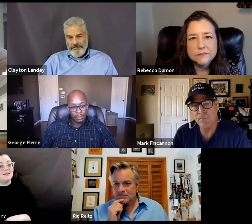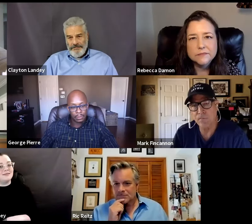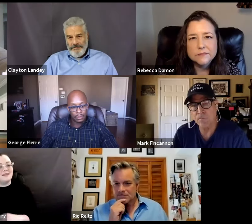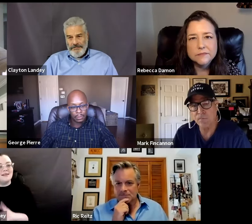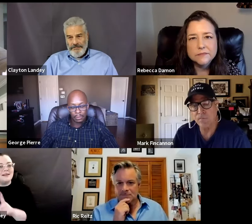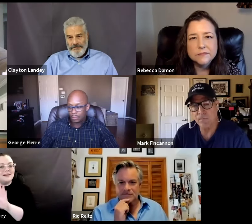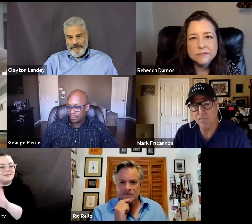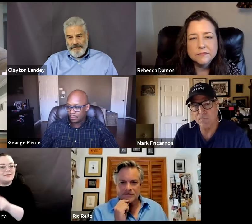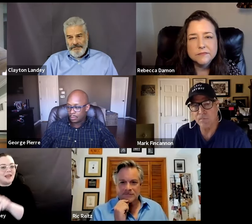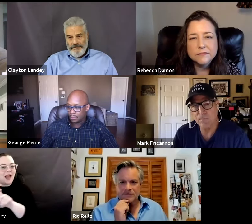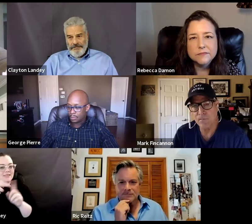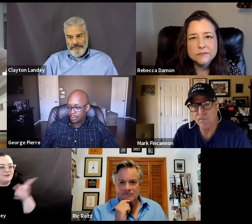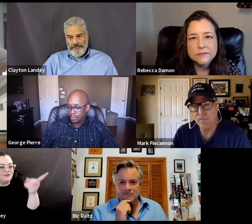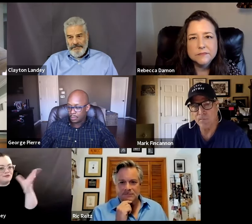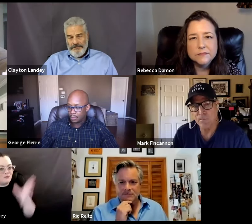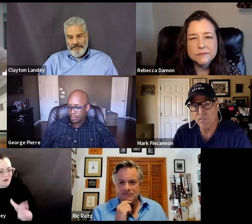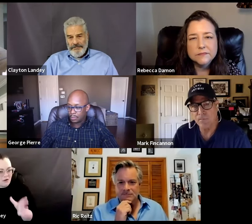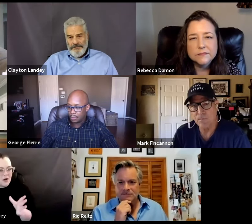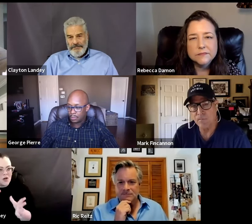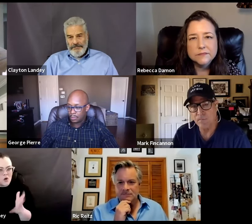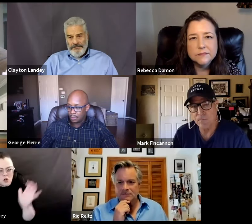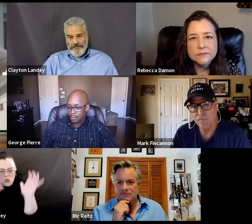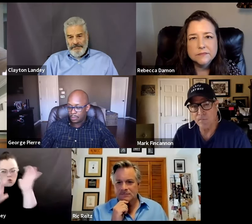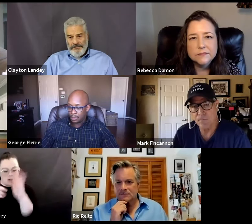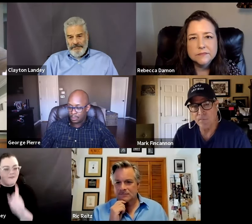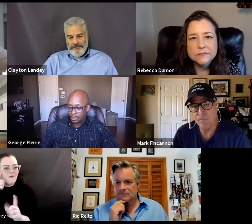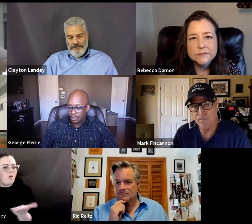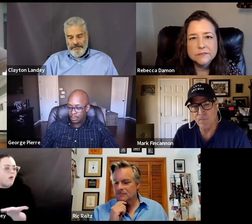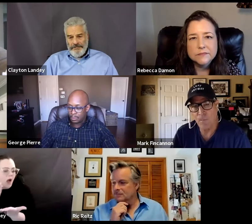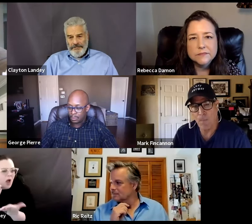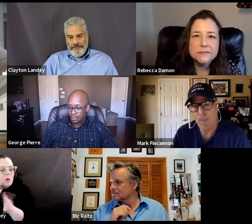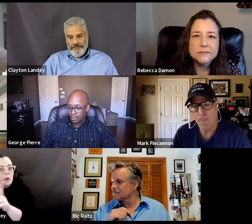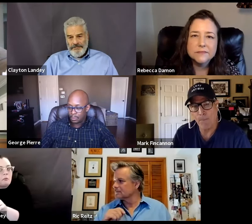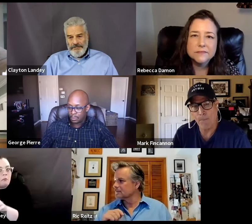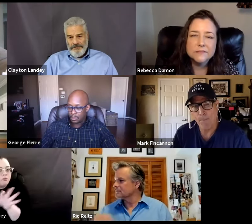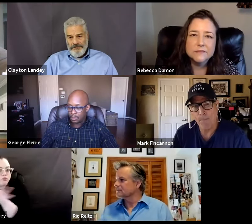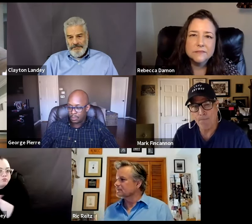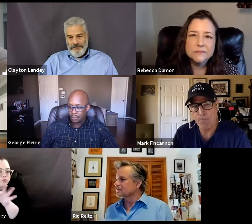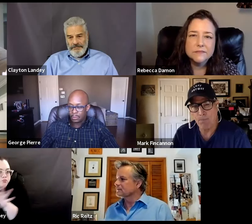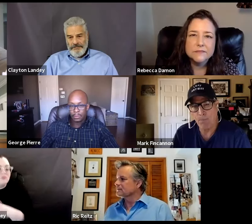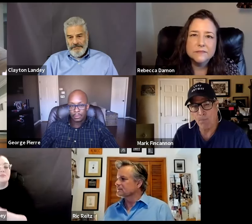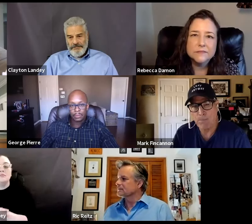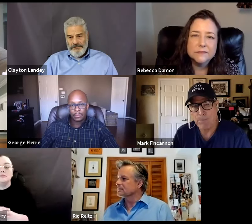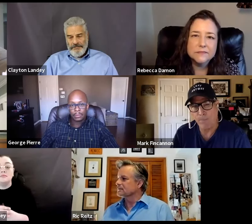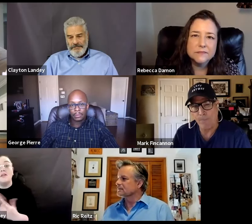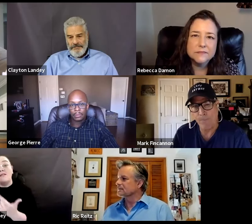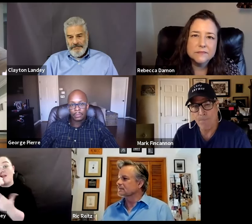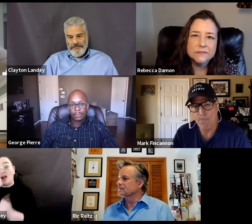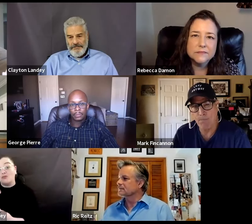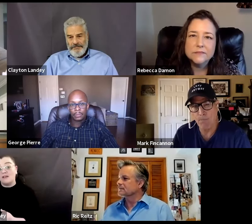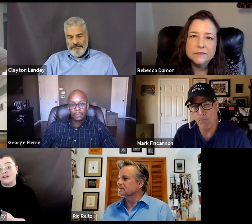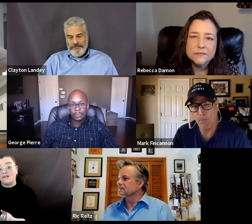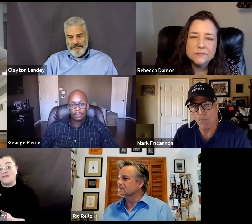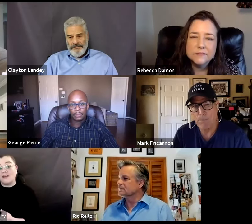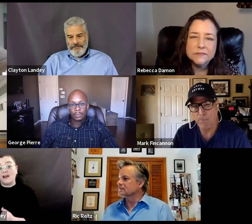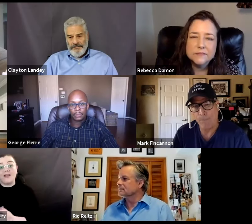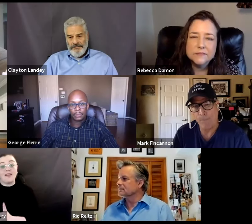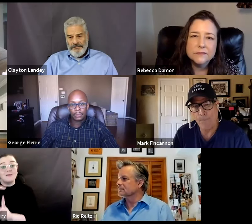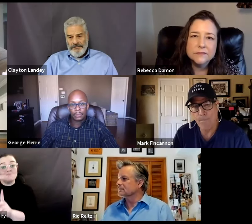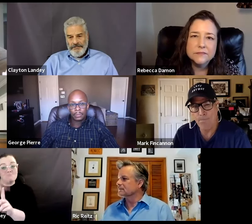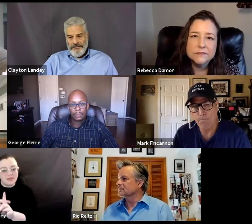to work on projects there. Last month, actually, this is a really interesting fact. AJC reported that the state of